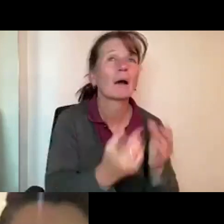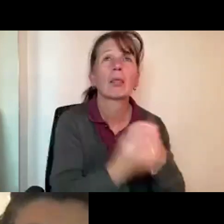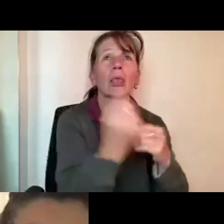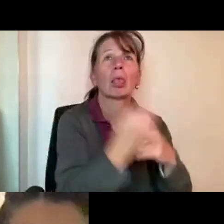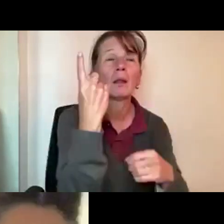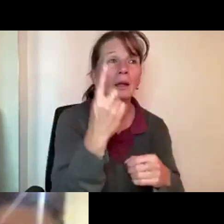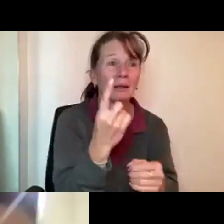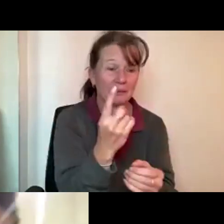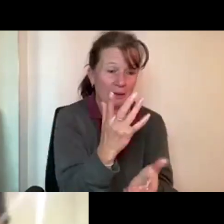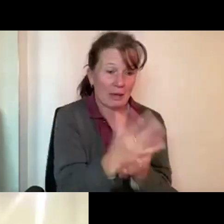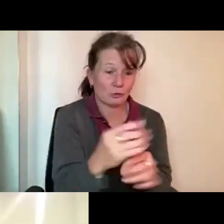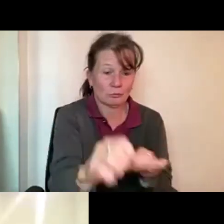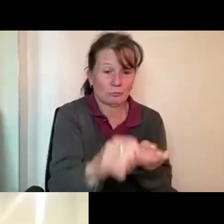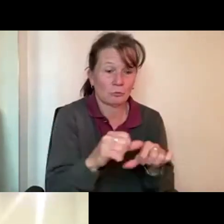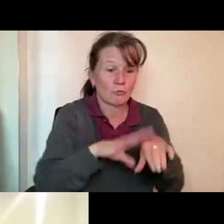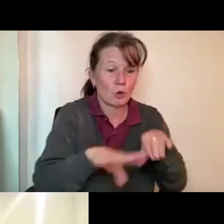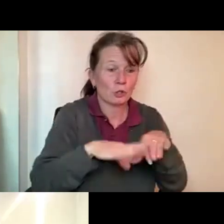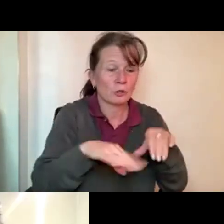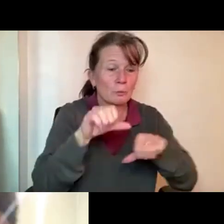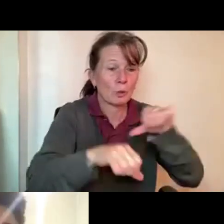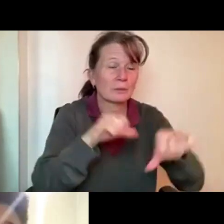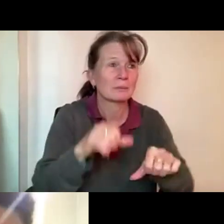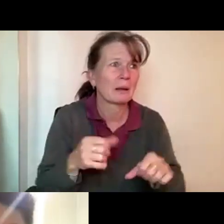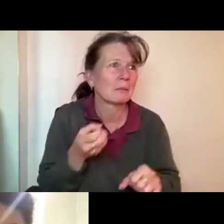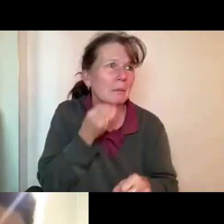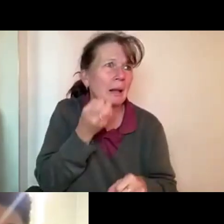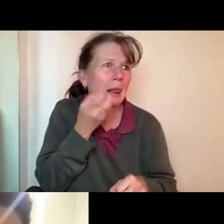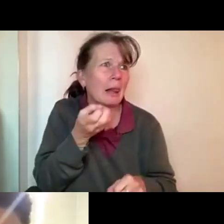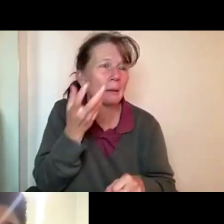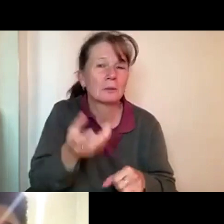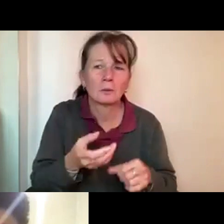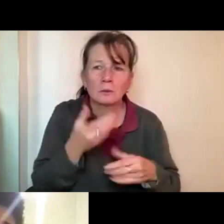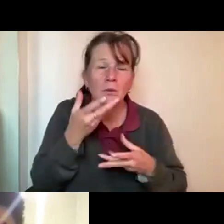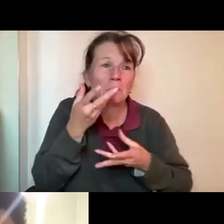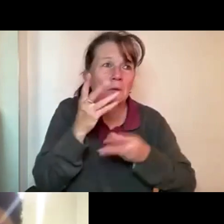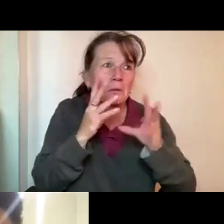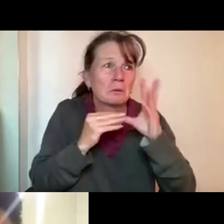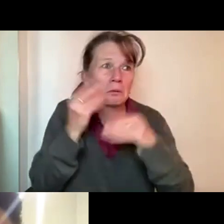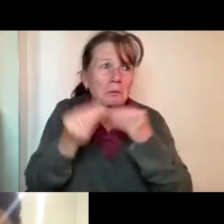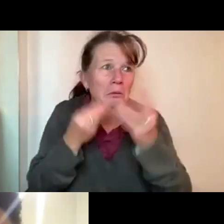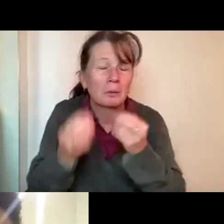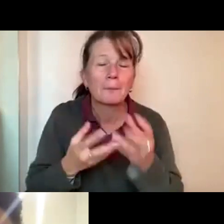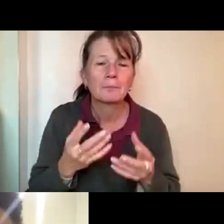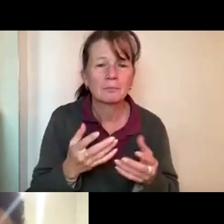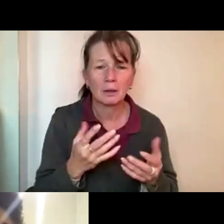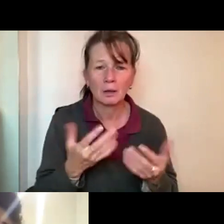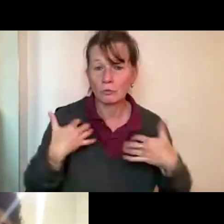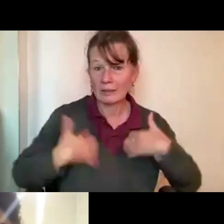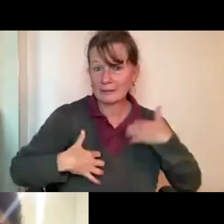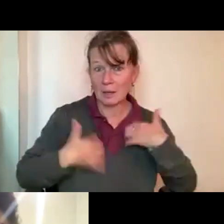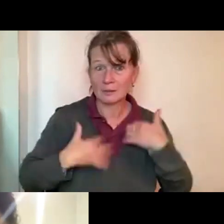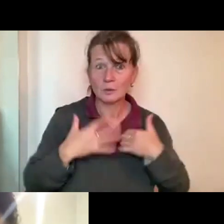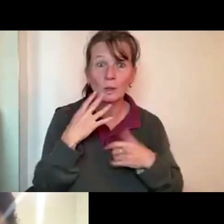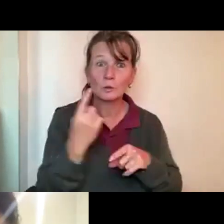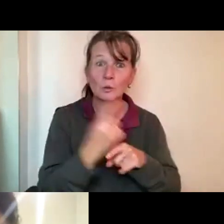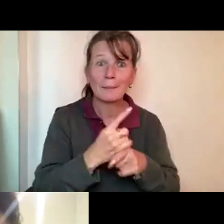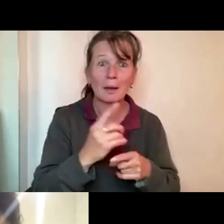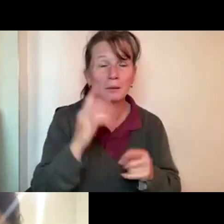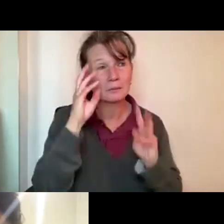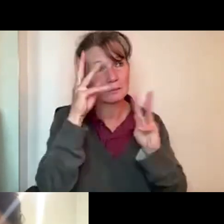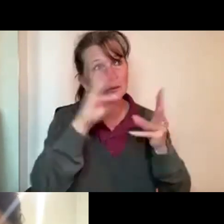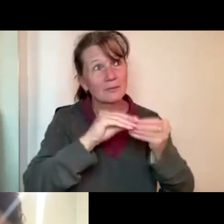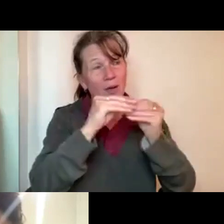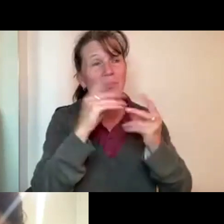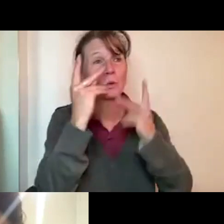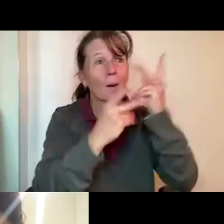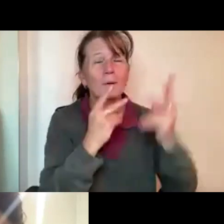in the very short rehearsal process. So that was a very compact process for everybody, but really exciting. When you were talking about devising an opera, I was